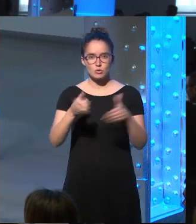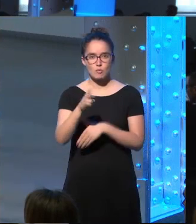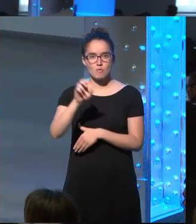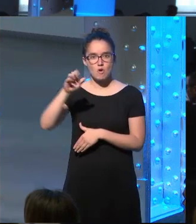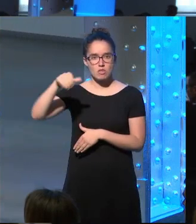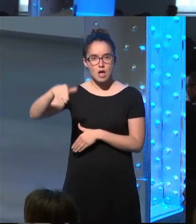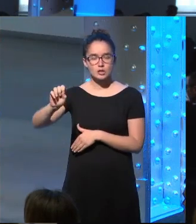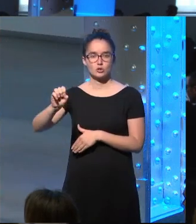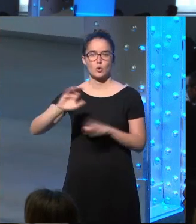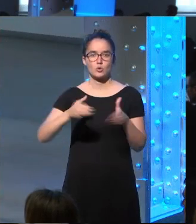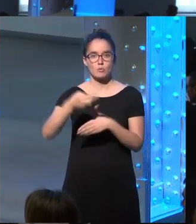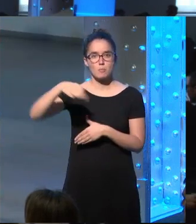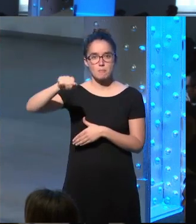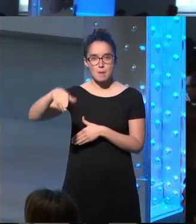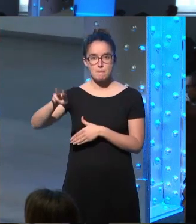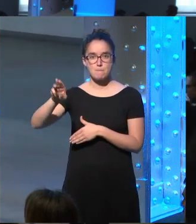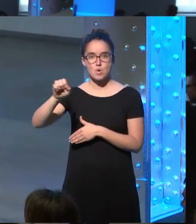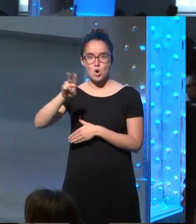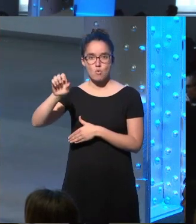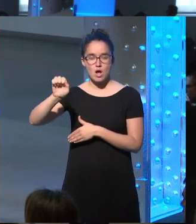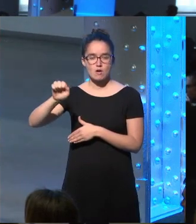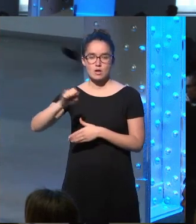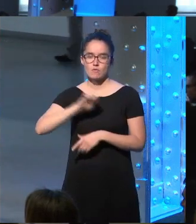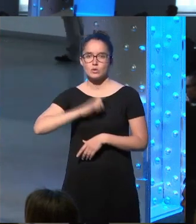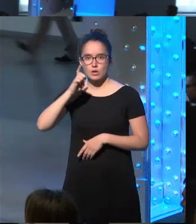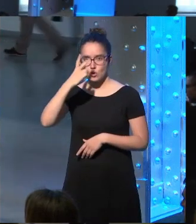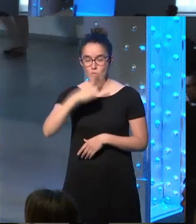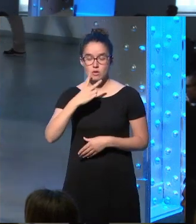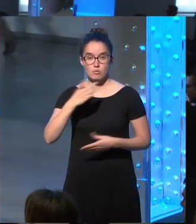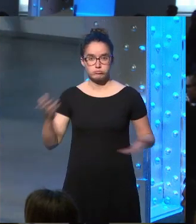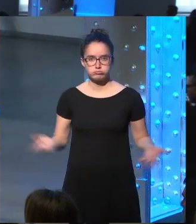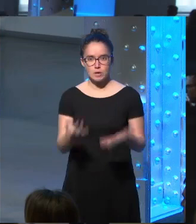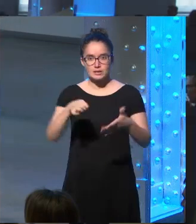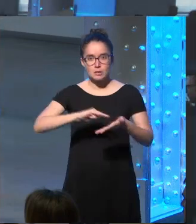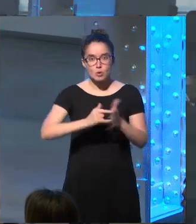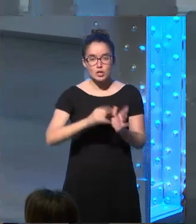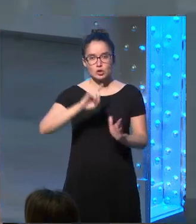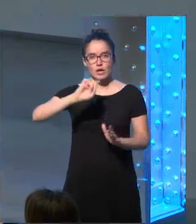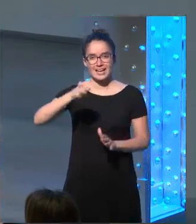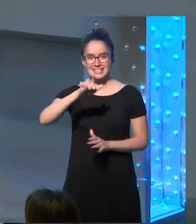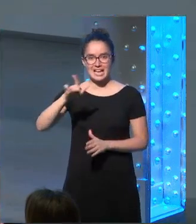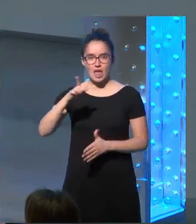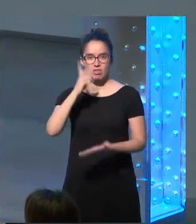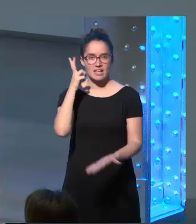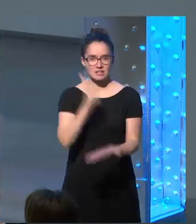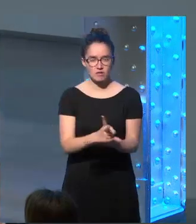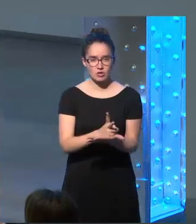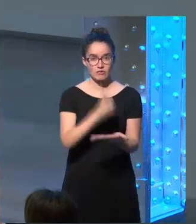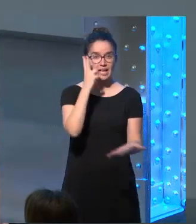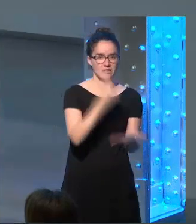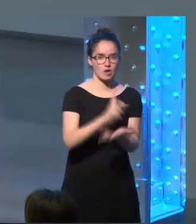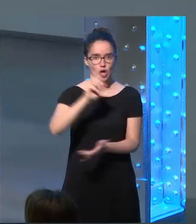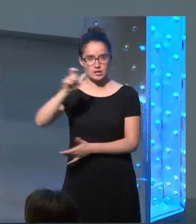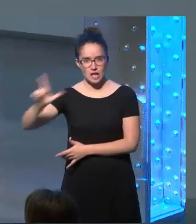dear organizers and hosts, and on behalf of ONCE Foundation, I would like to